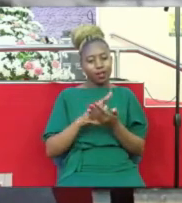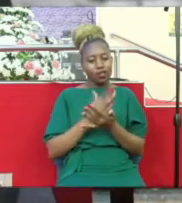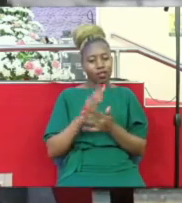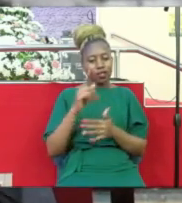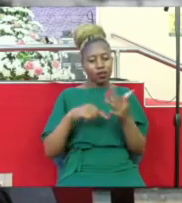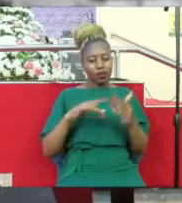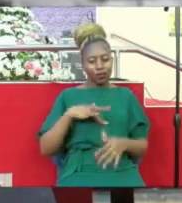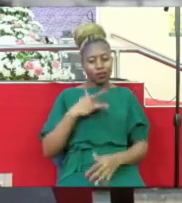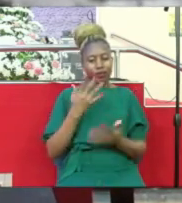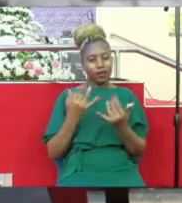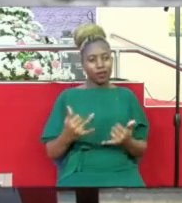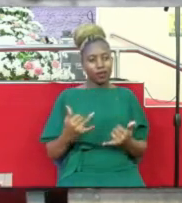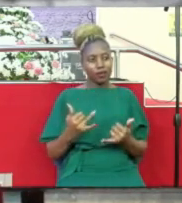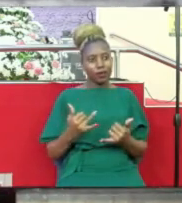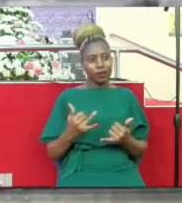I don't know, but